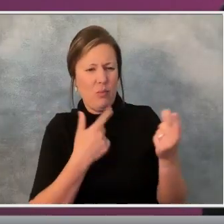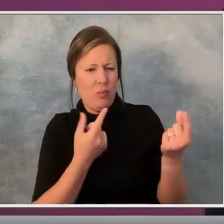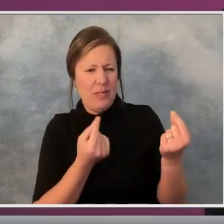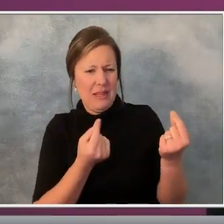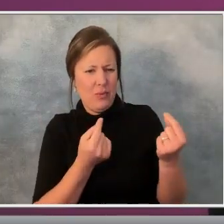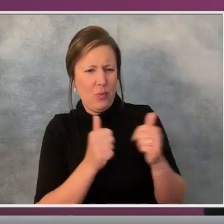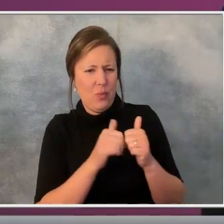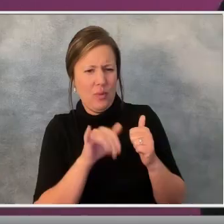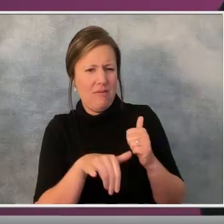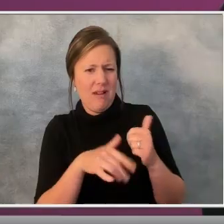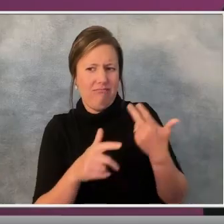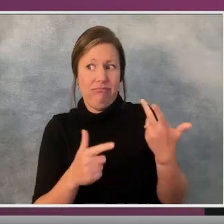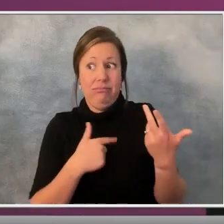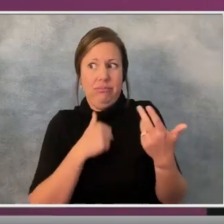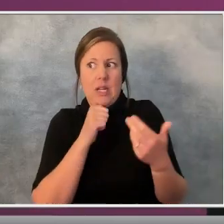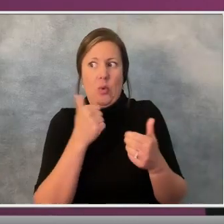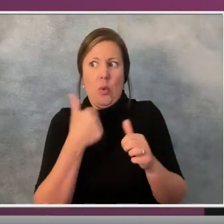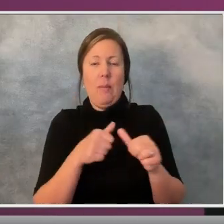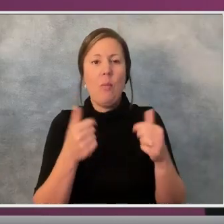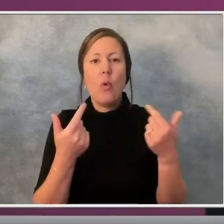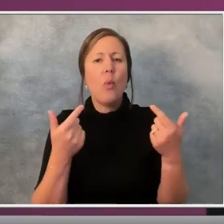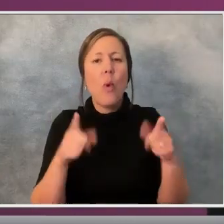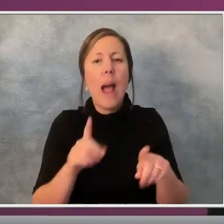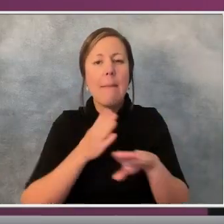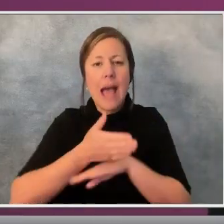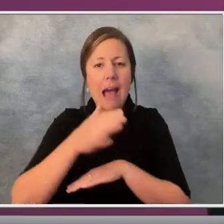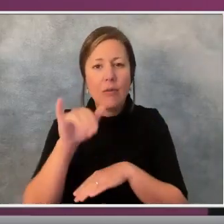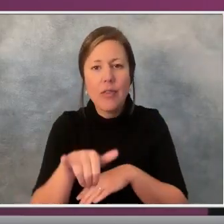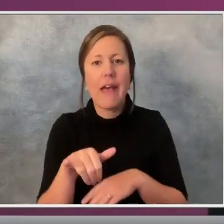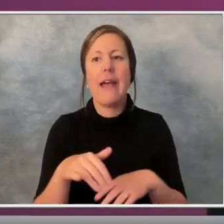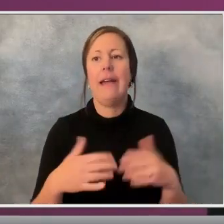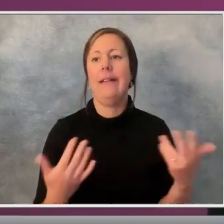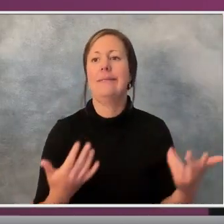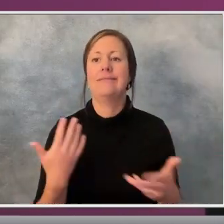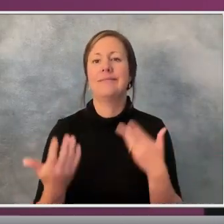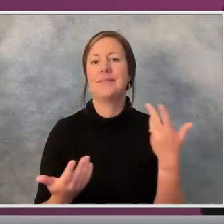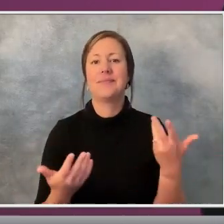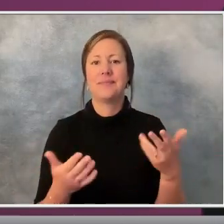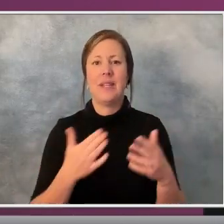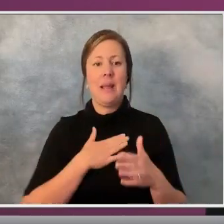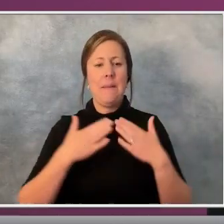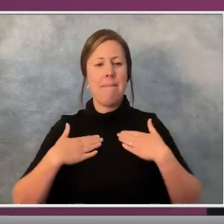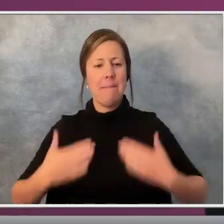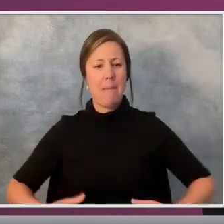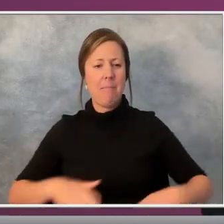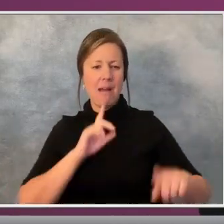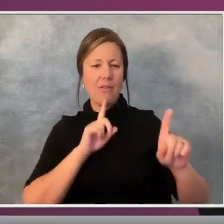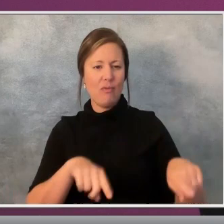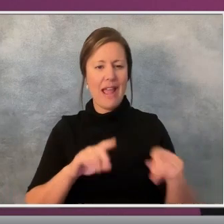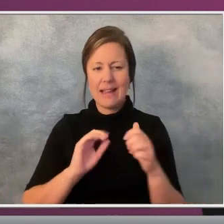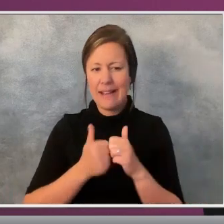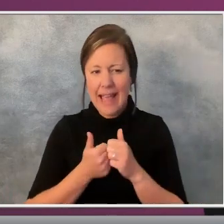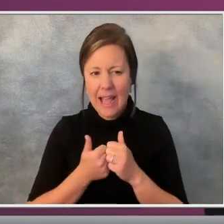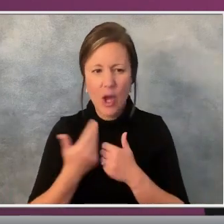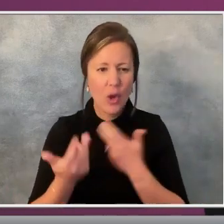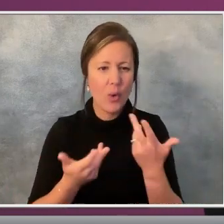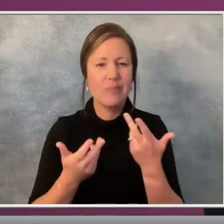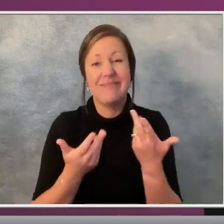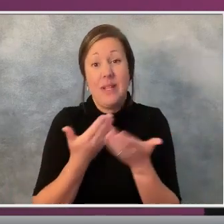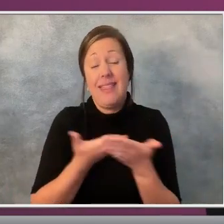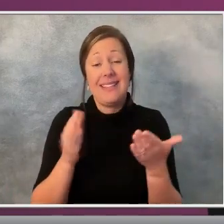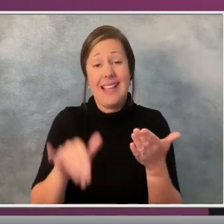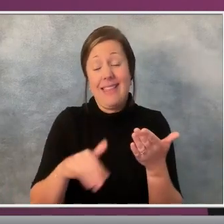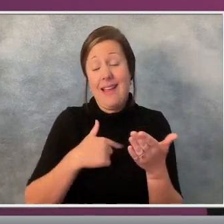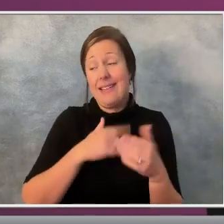know, what happened after, you know, right. how did my body react to it, you know, and things like that, you know, but,